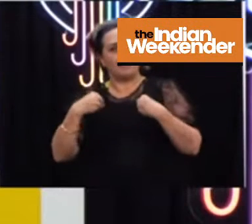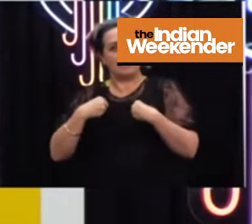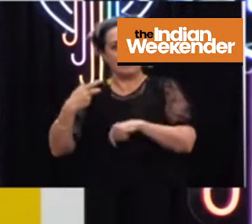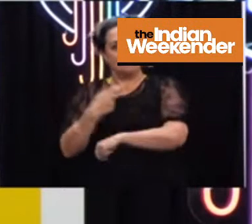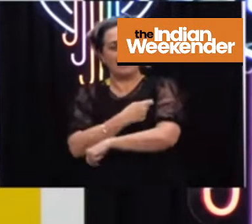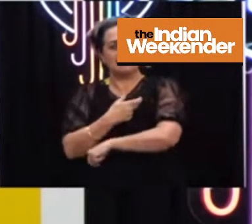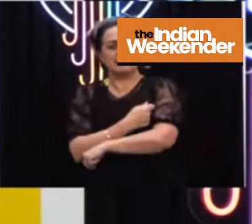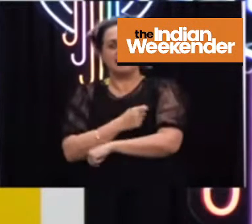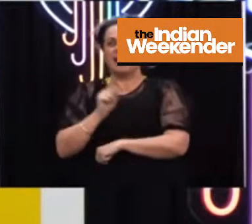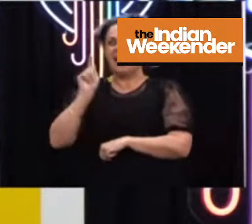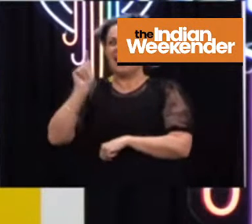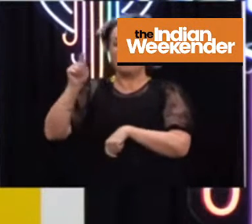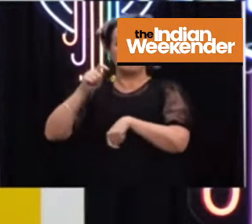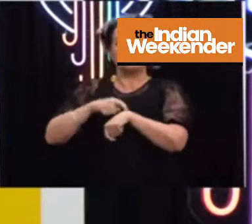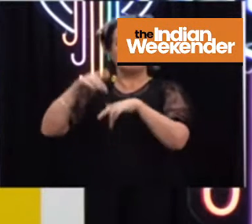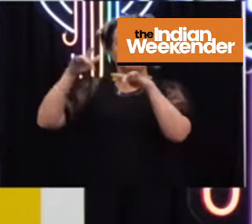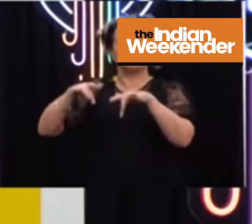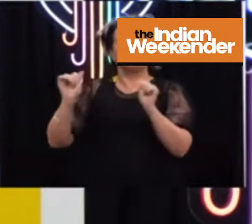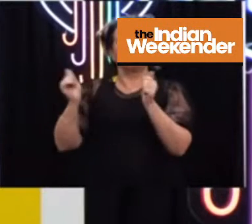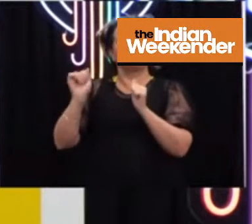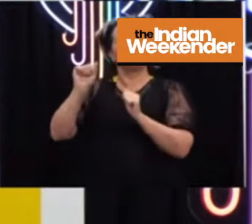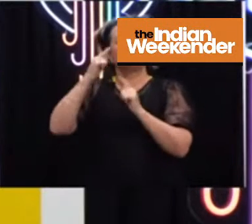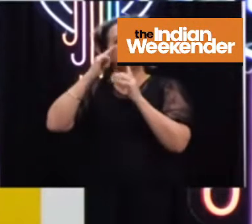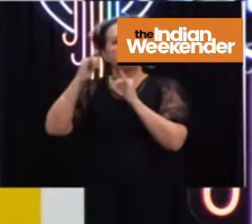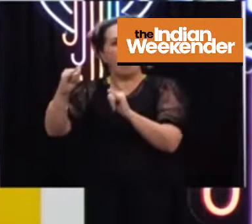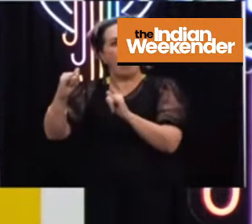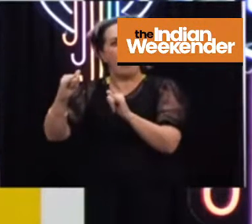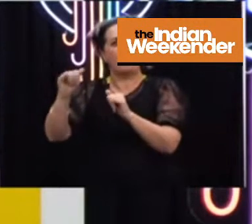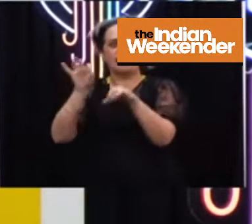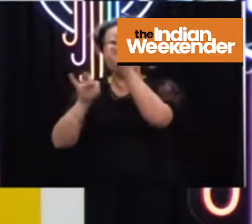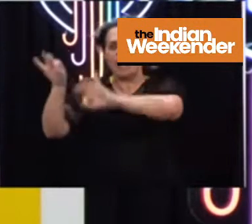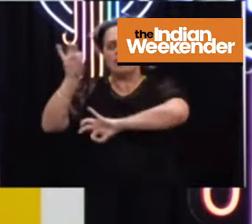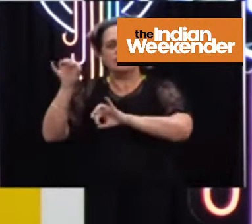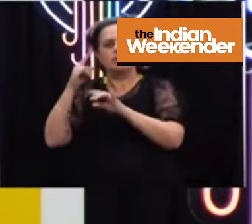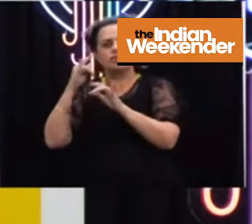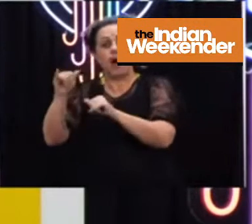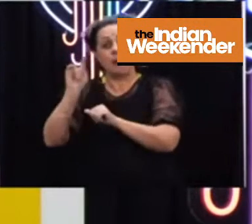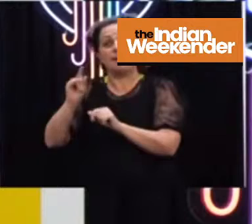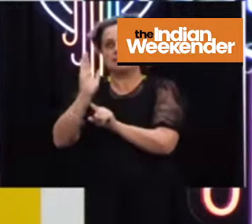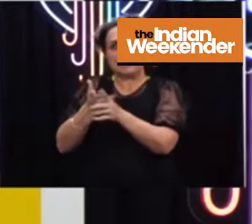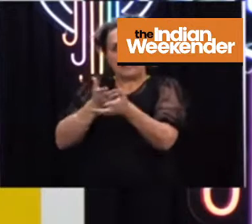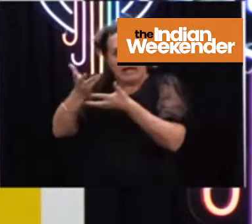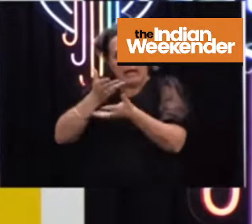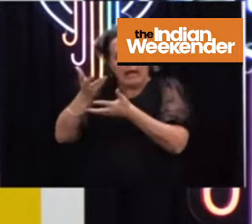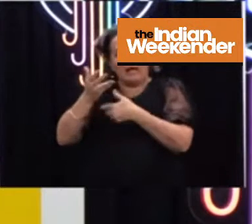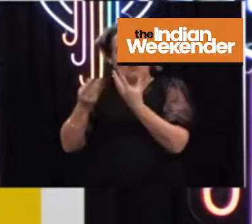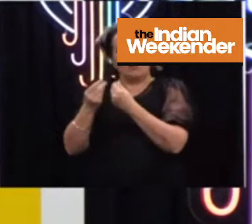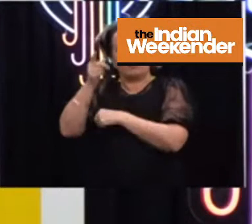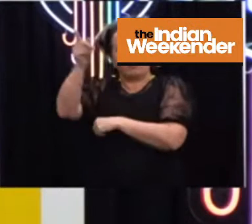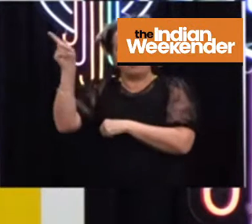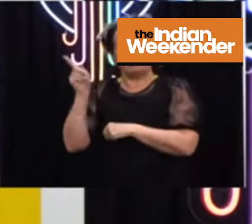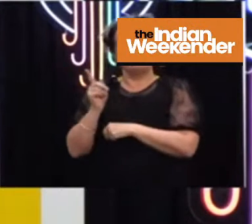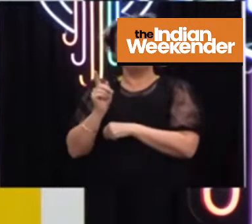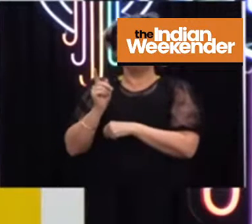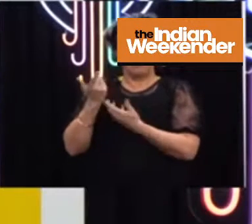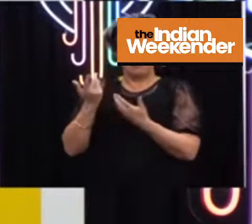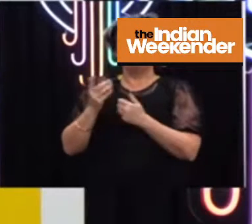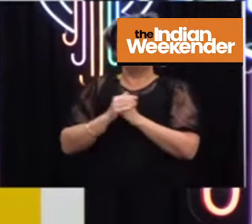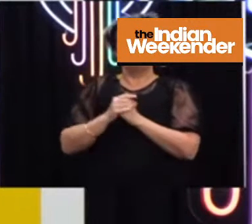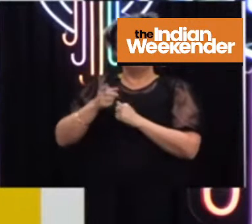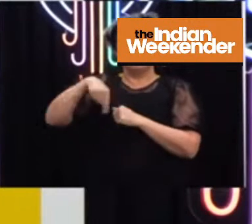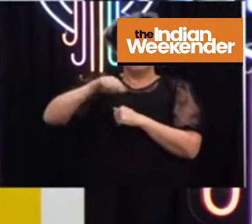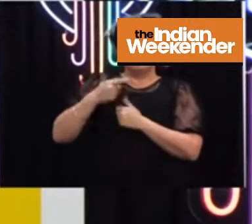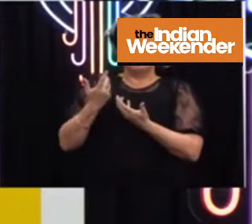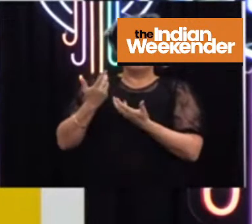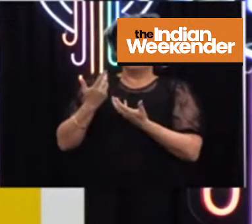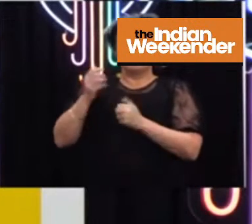vaccines that hadn't even finished their clinical trials. But we were entering into discussions and arrangements and sometimes purchase agreements before completion,